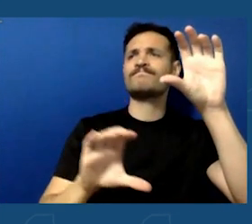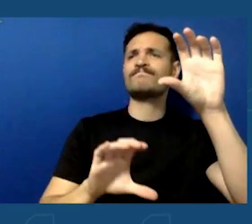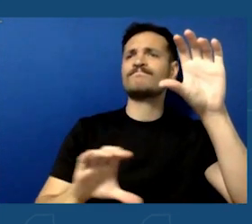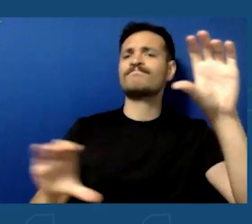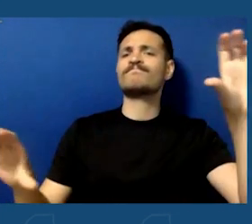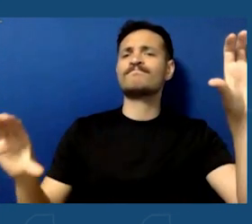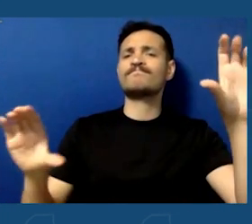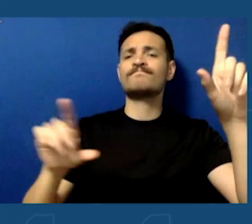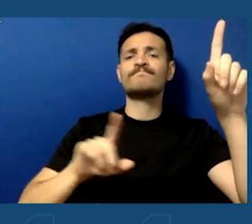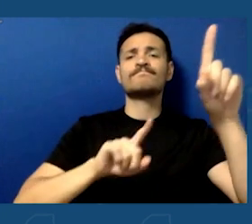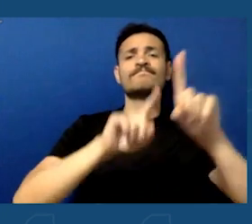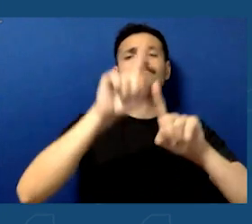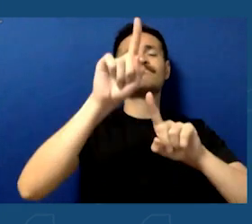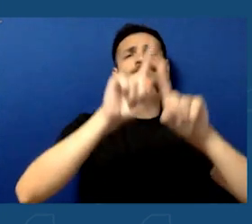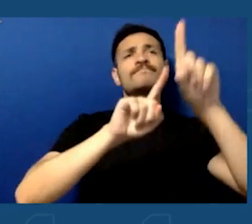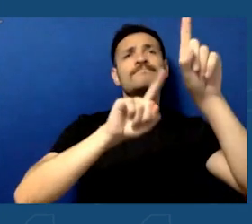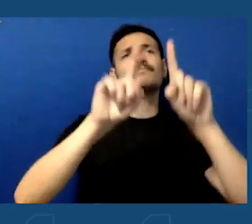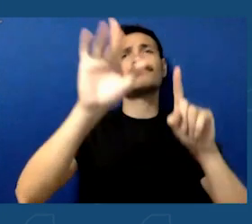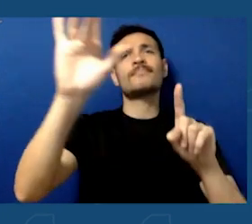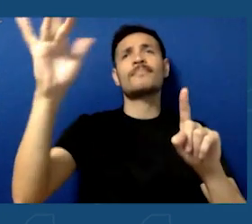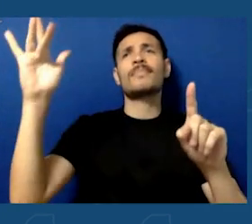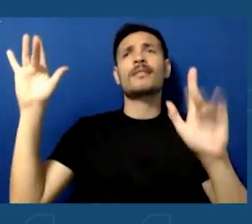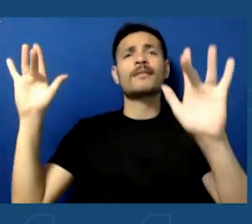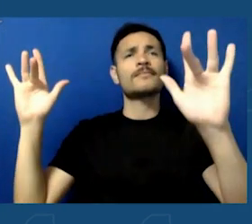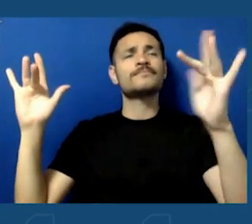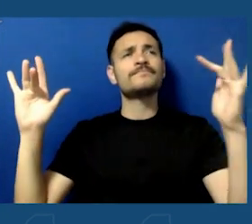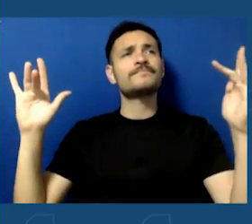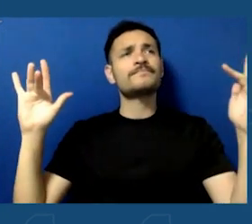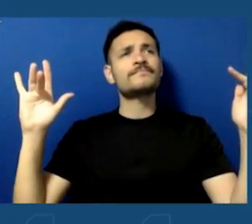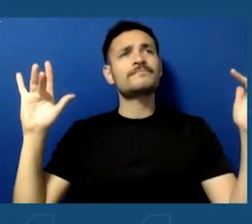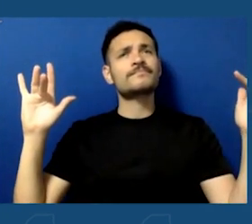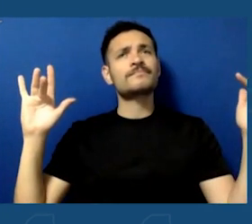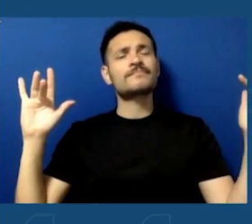bright stars through the